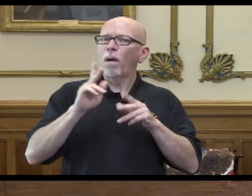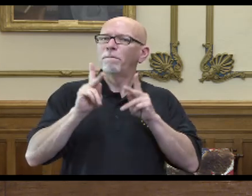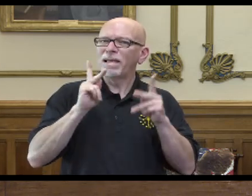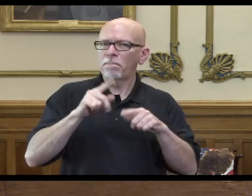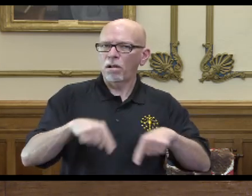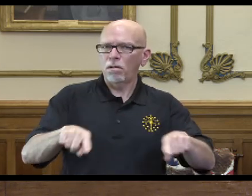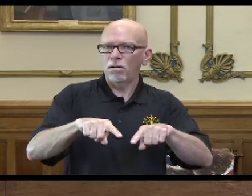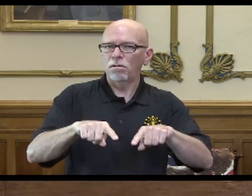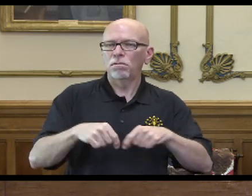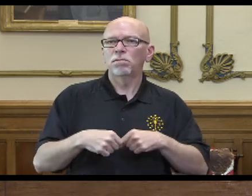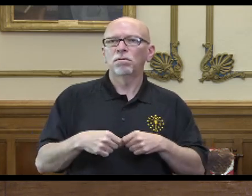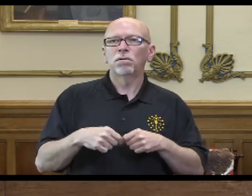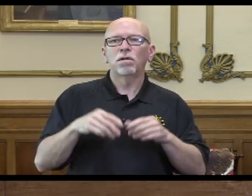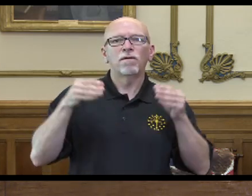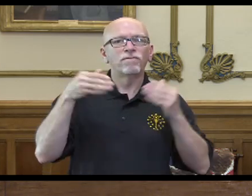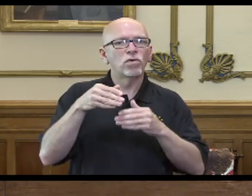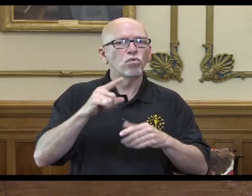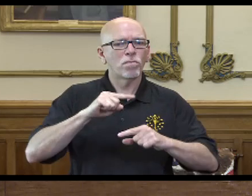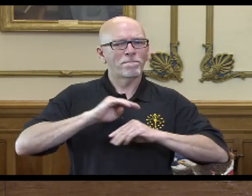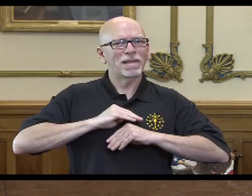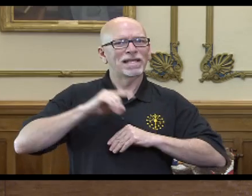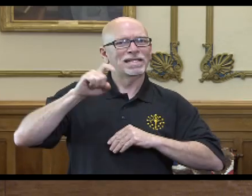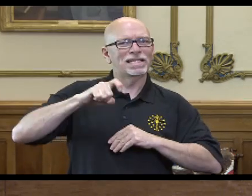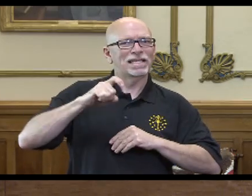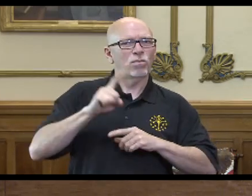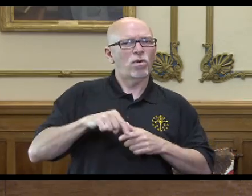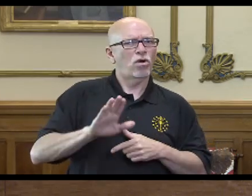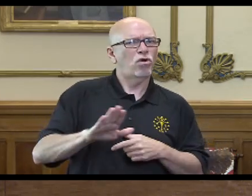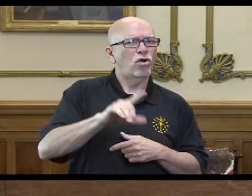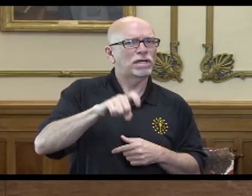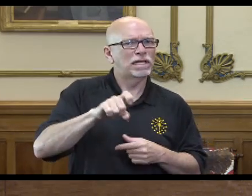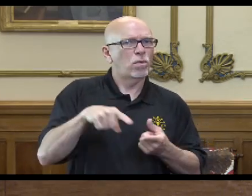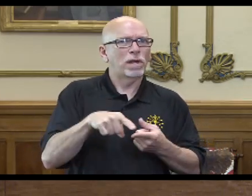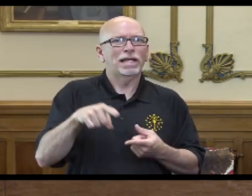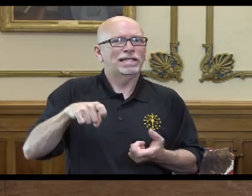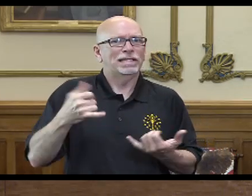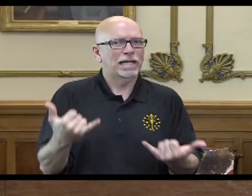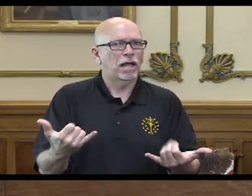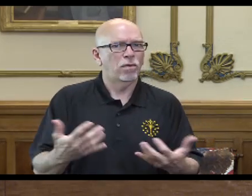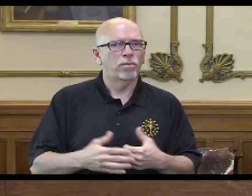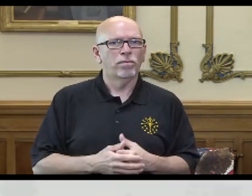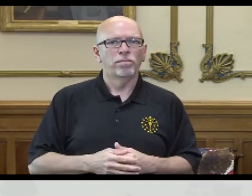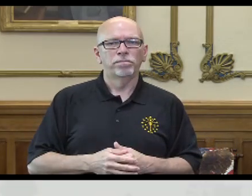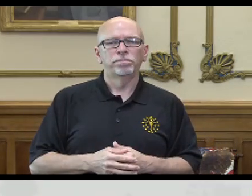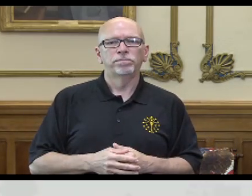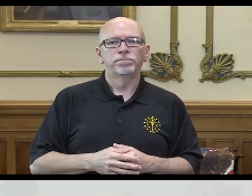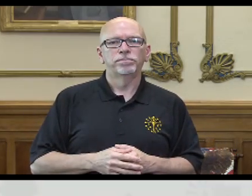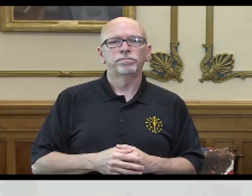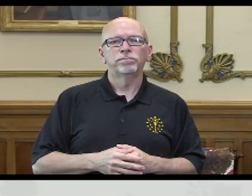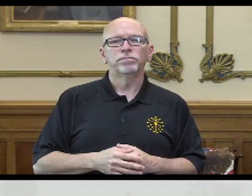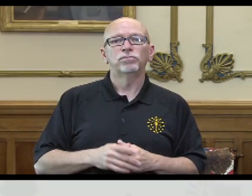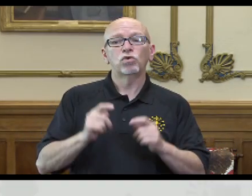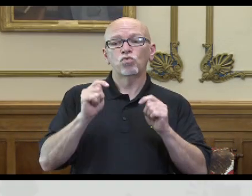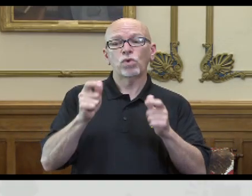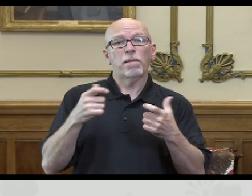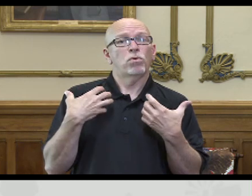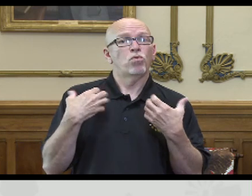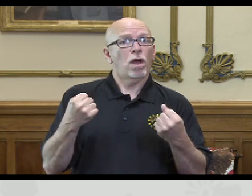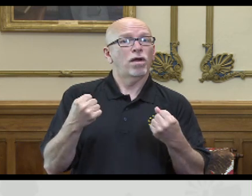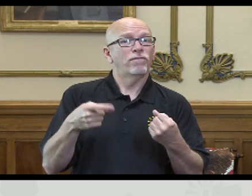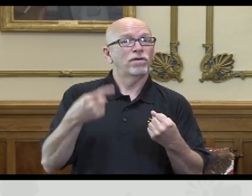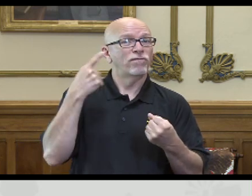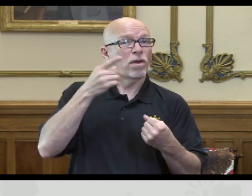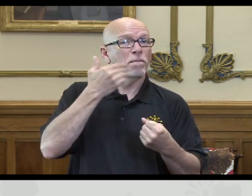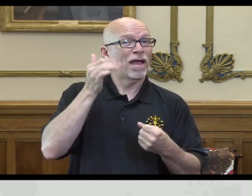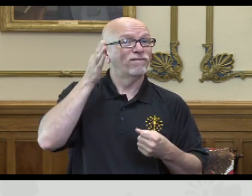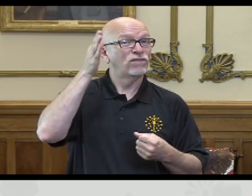the ground, focused on meeting the needs of Hoosiers when they need it most. Rapid Recovery for a Better